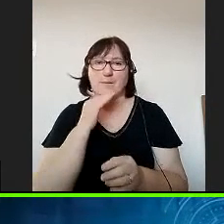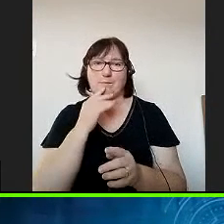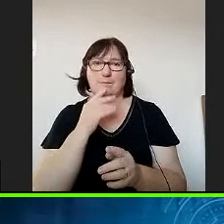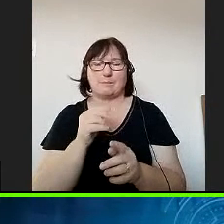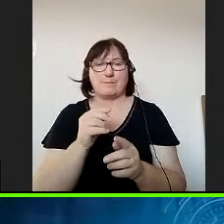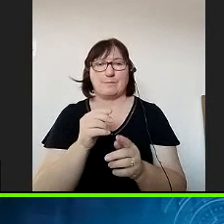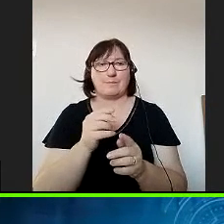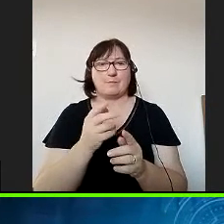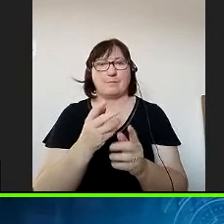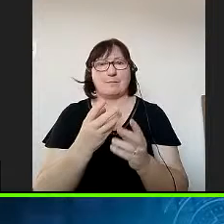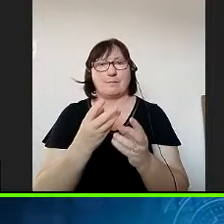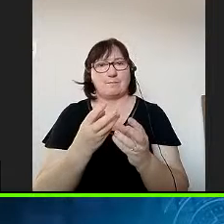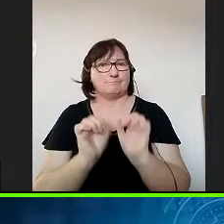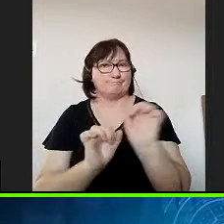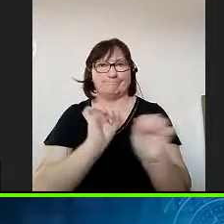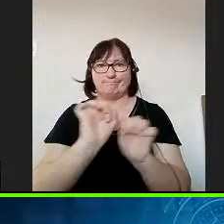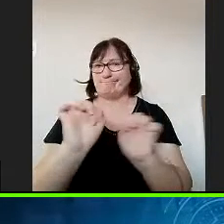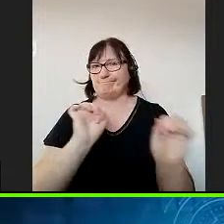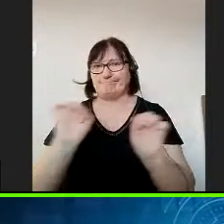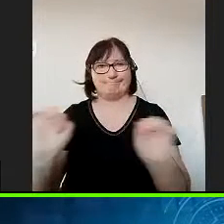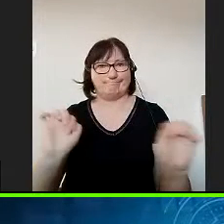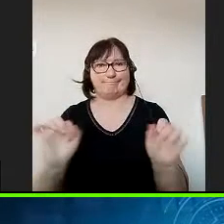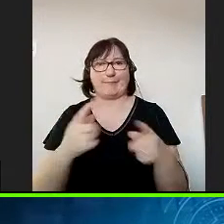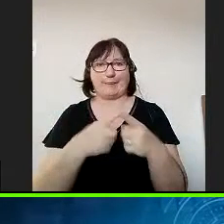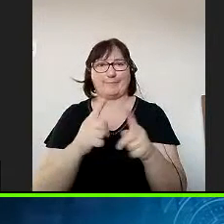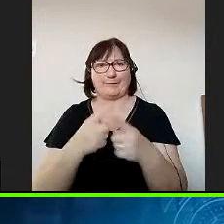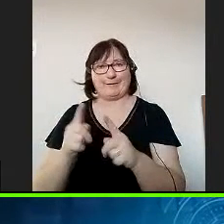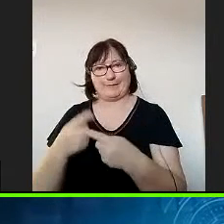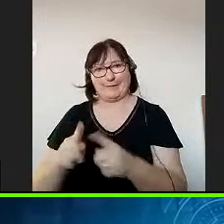so much, Letitia. The next question